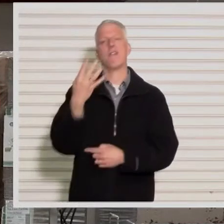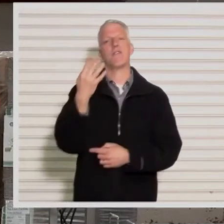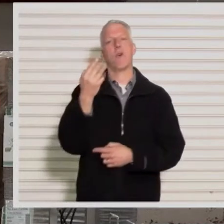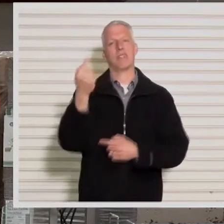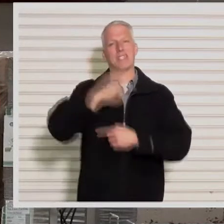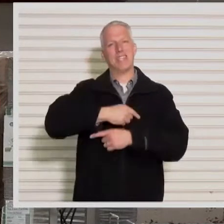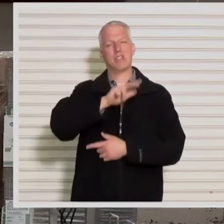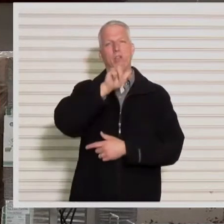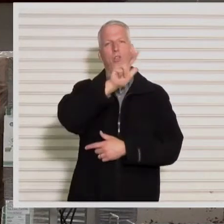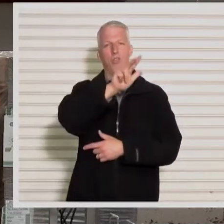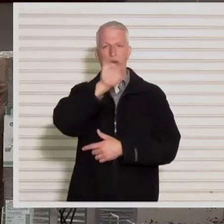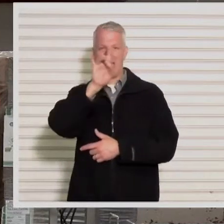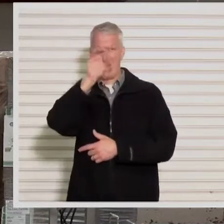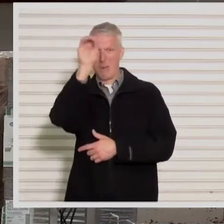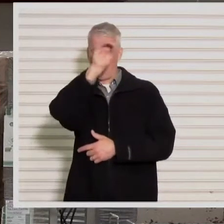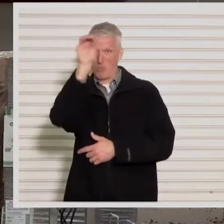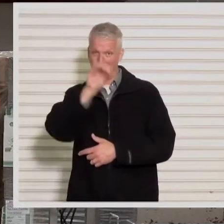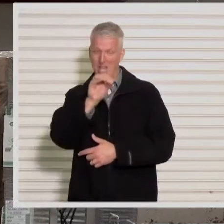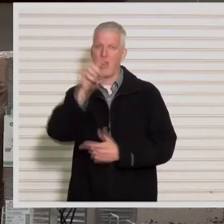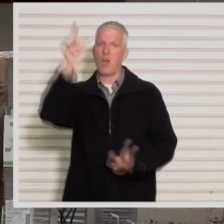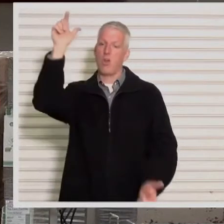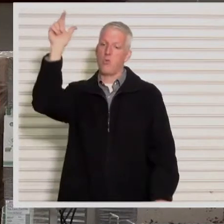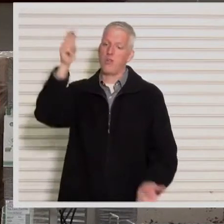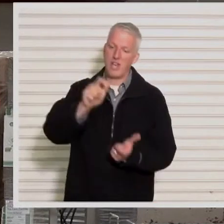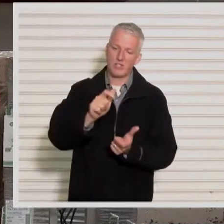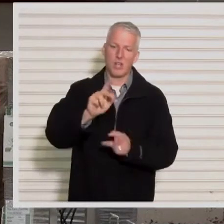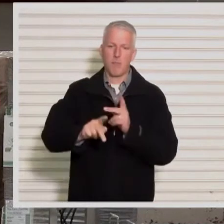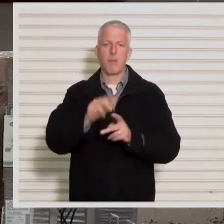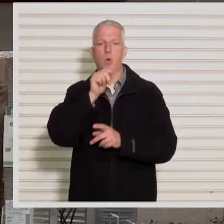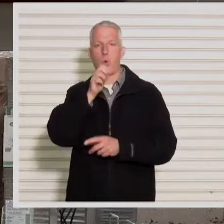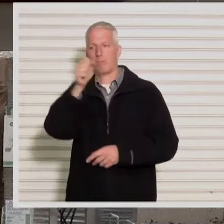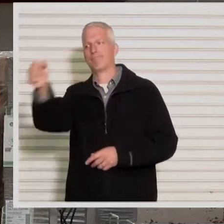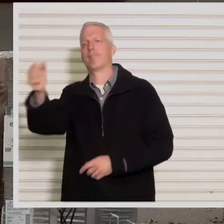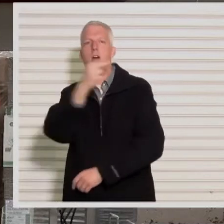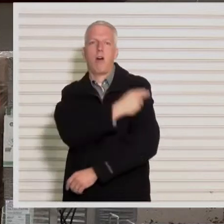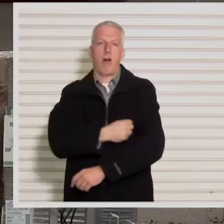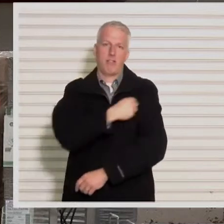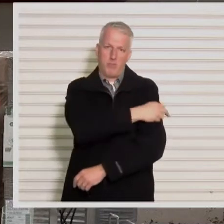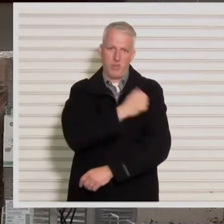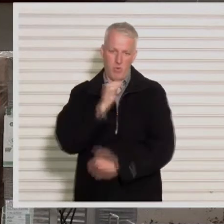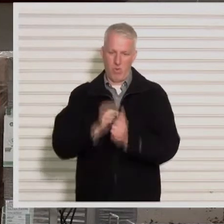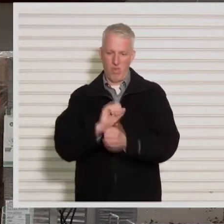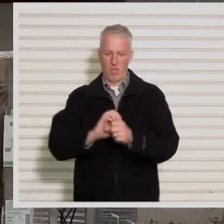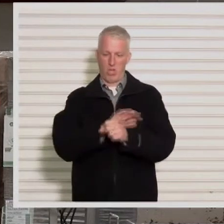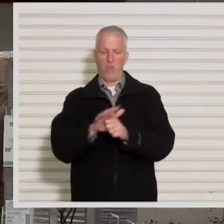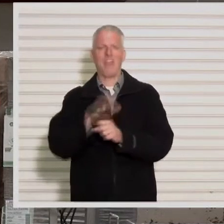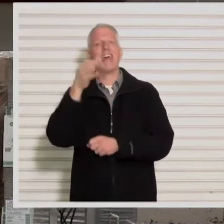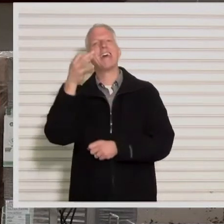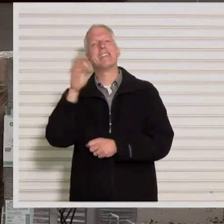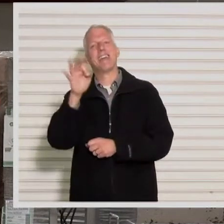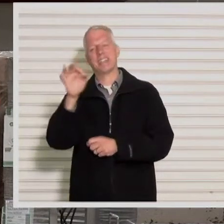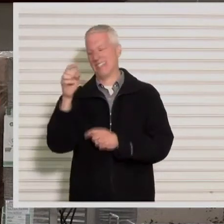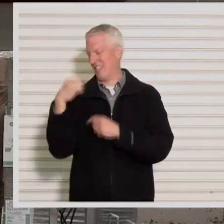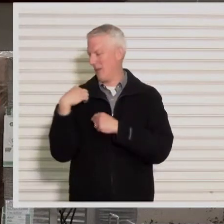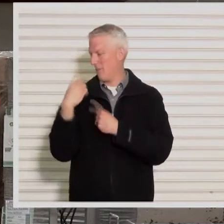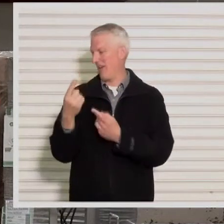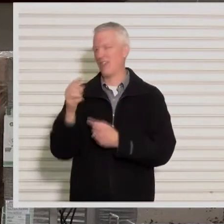days, 38% reduction in the number of people hospitalized with COVID-19. In the last 14